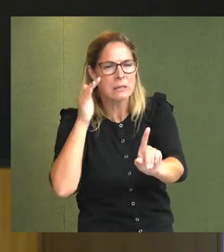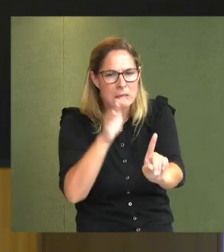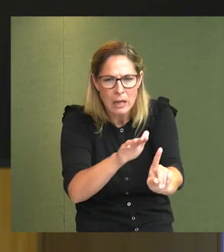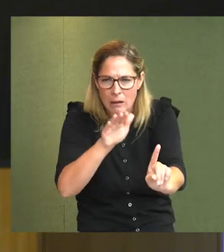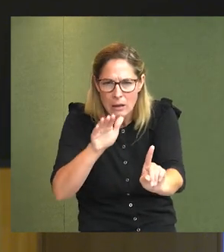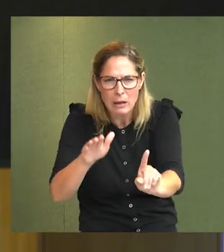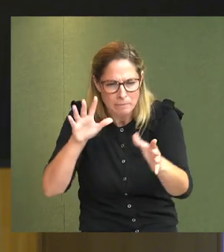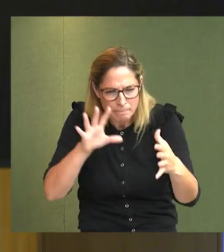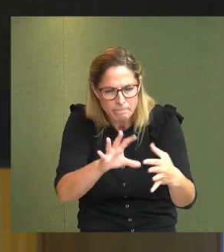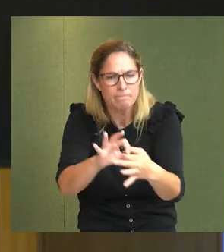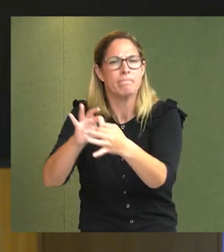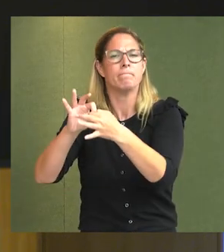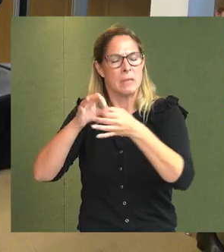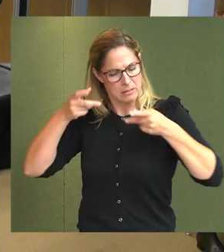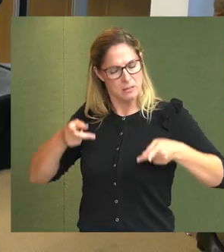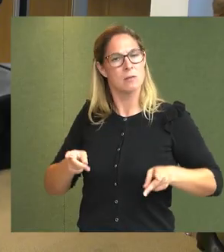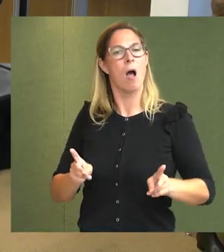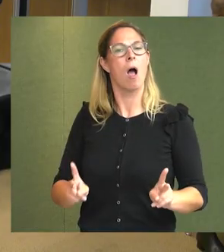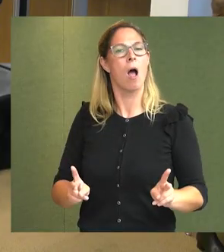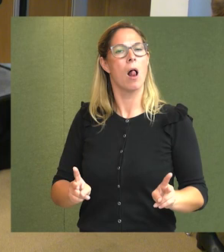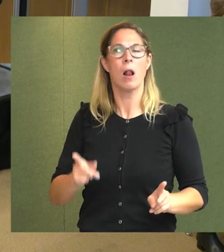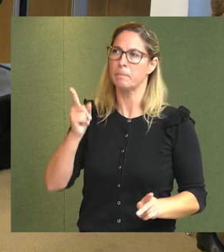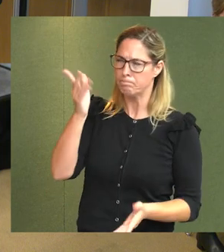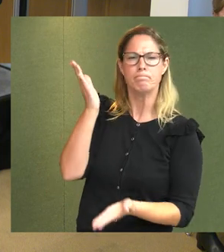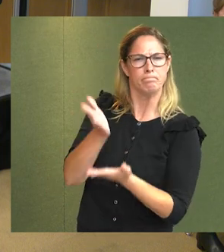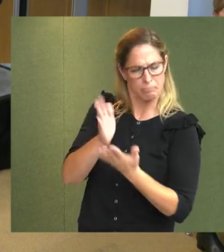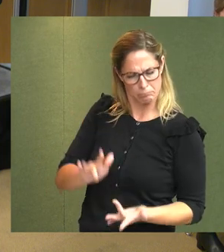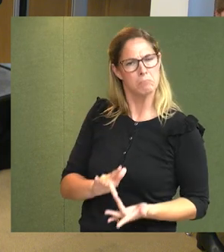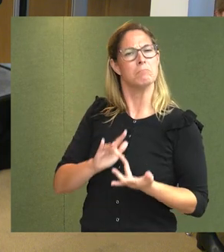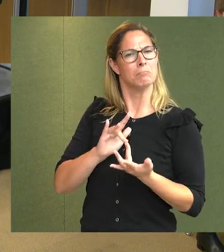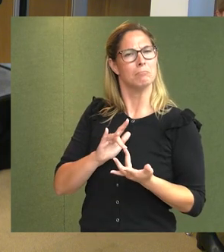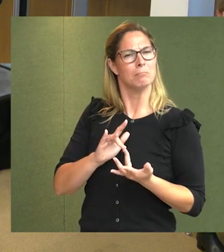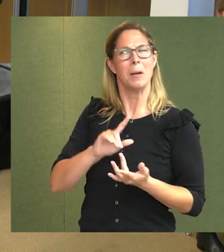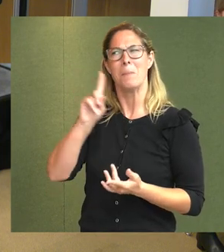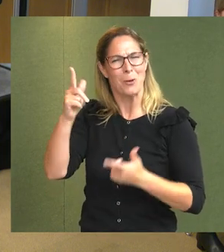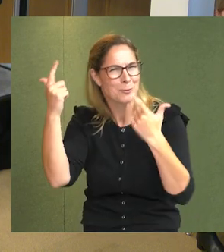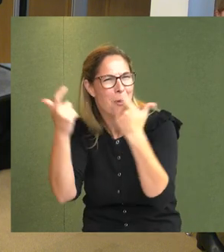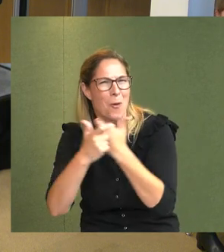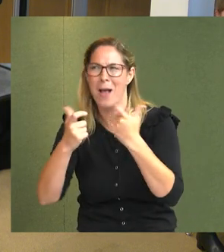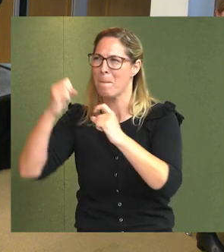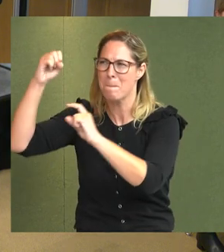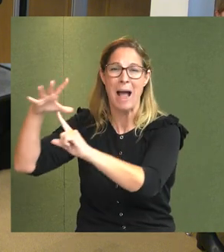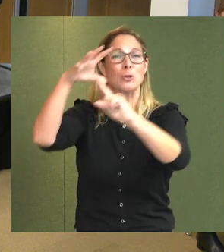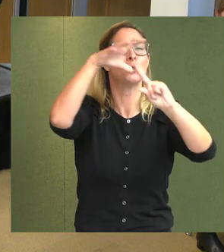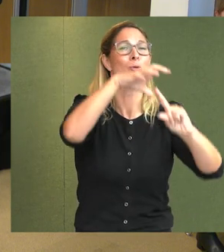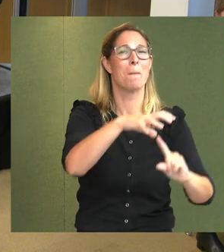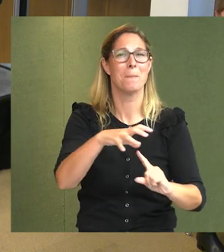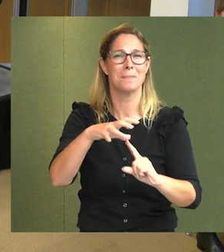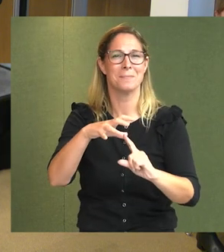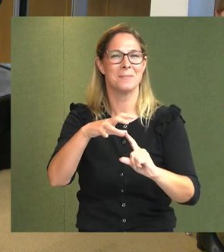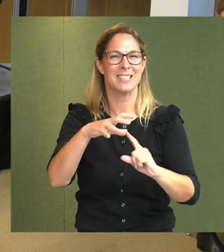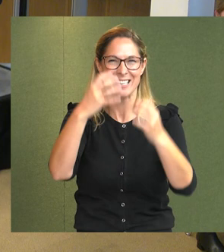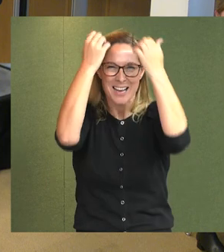was still the pomp and pageantry, but it was combined with parachute jumps and Paddington Bear.